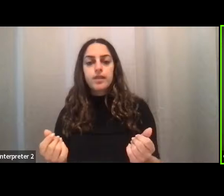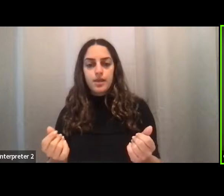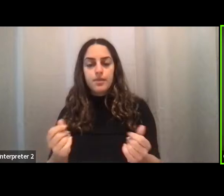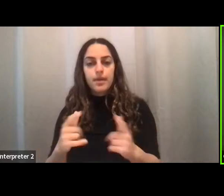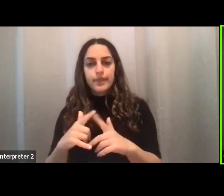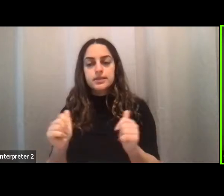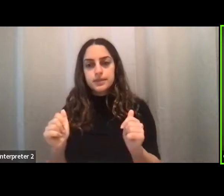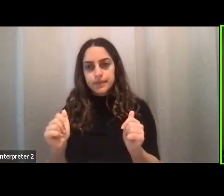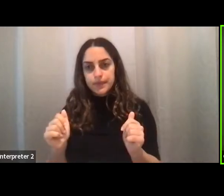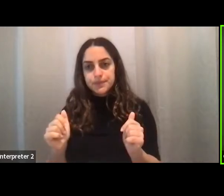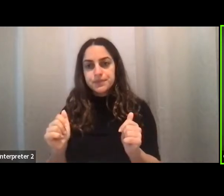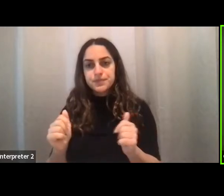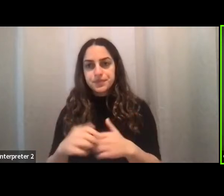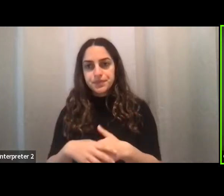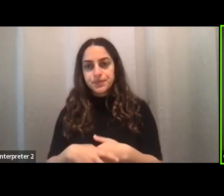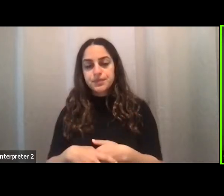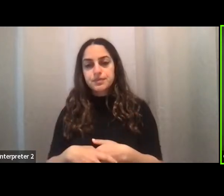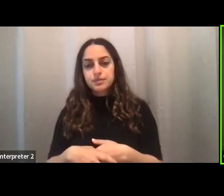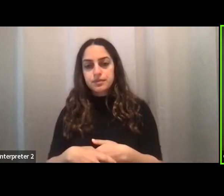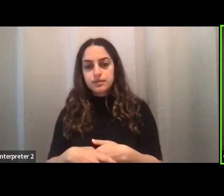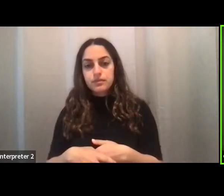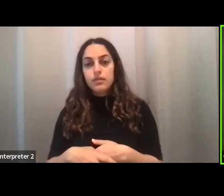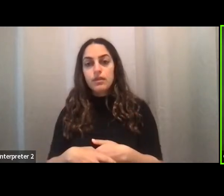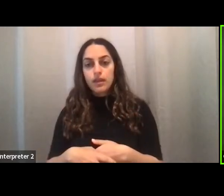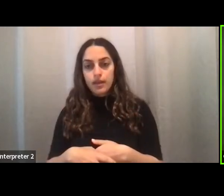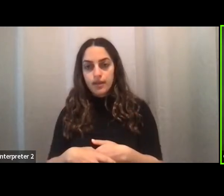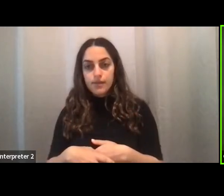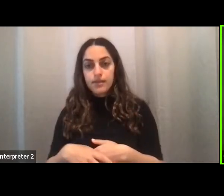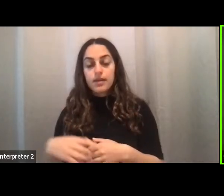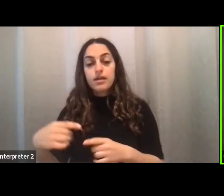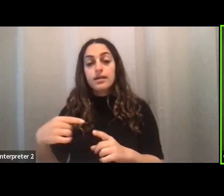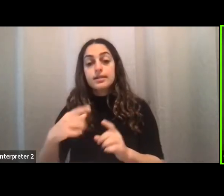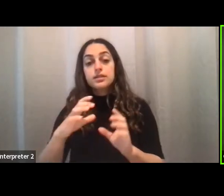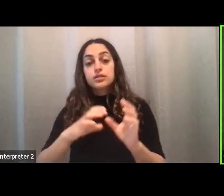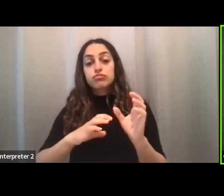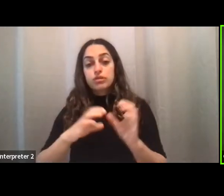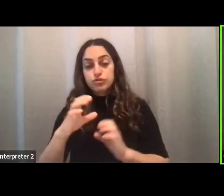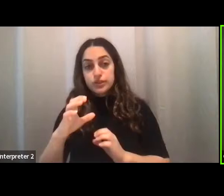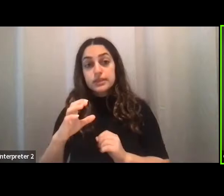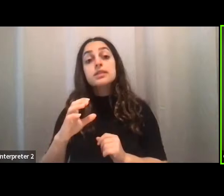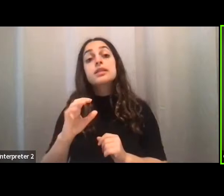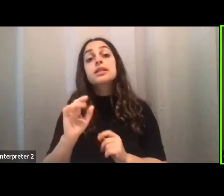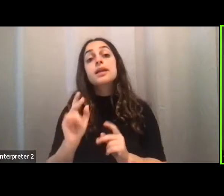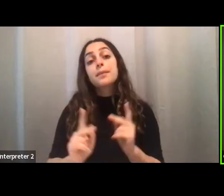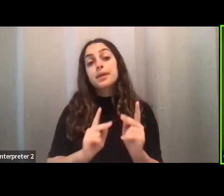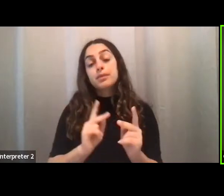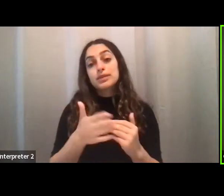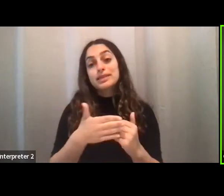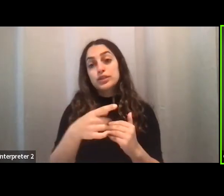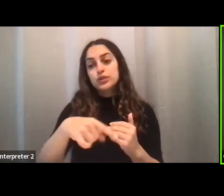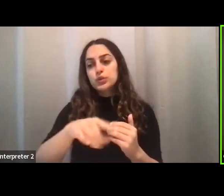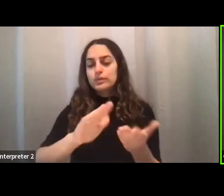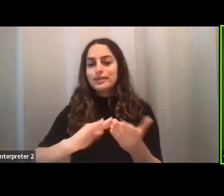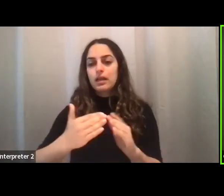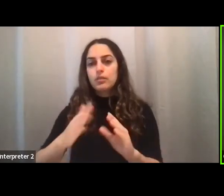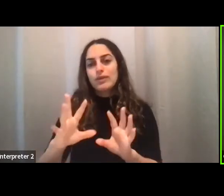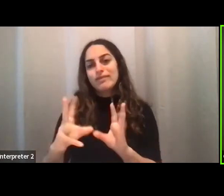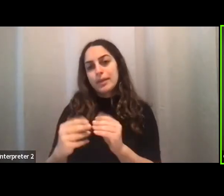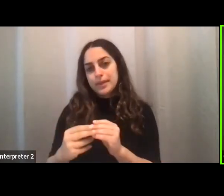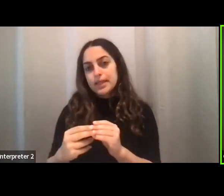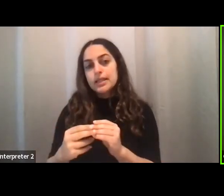time uh in construction the people around you will kind of become your family